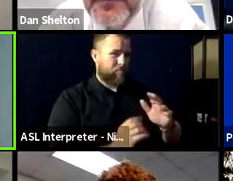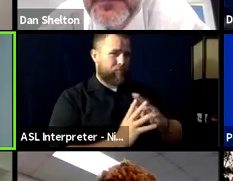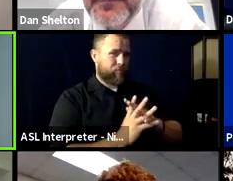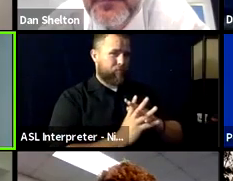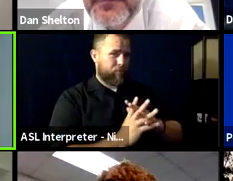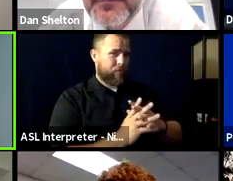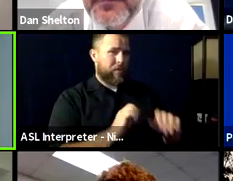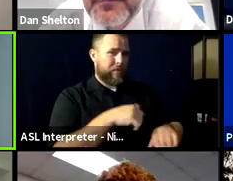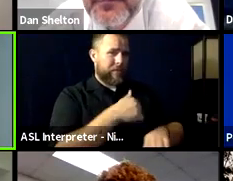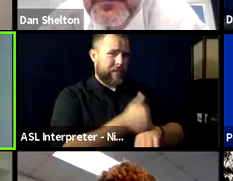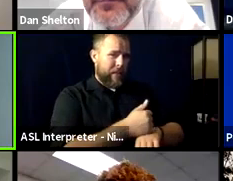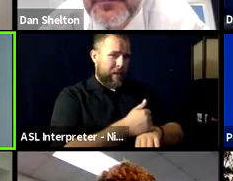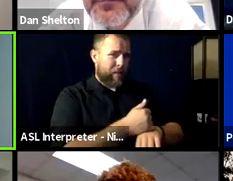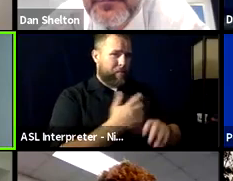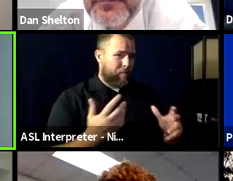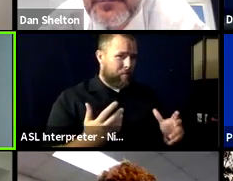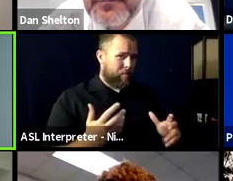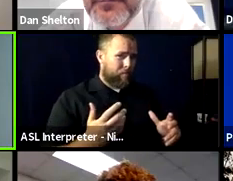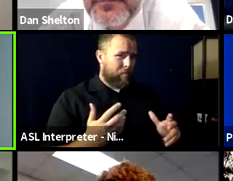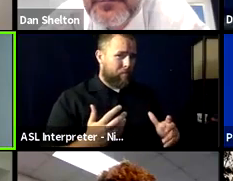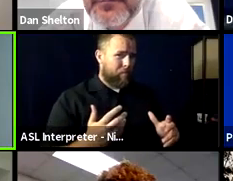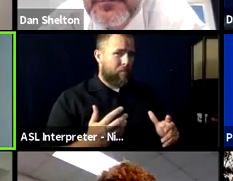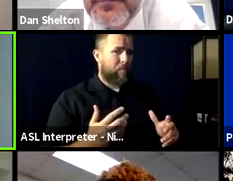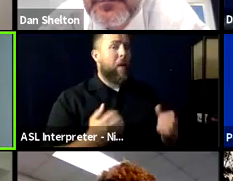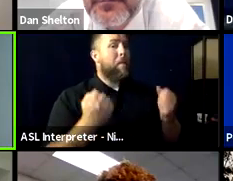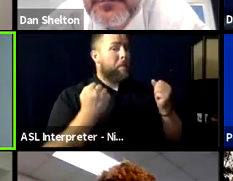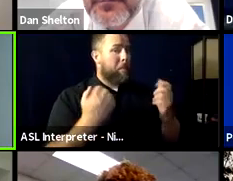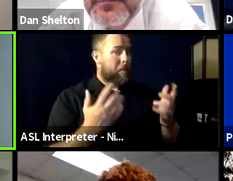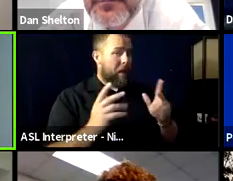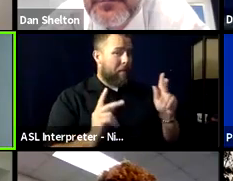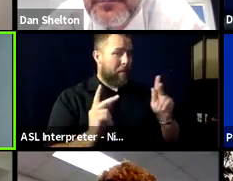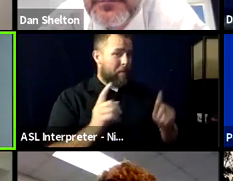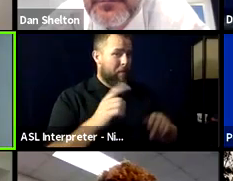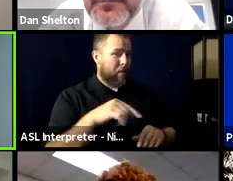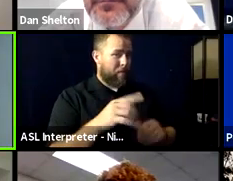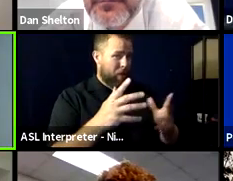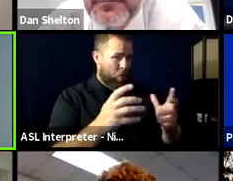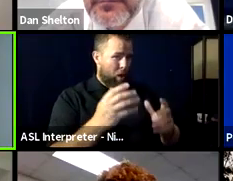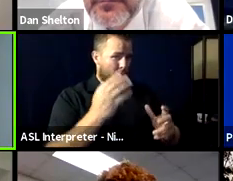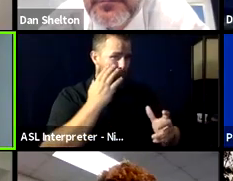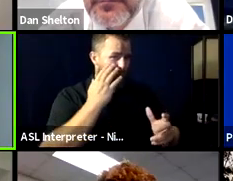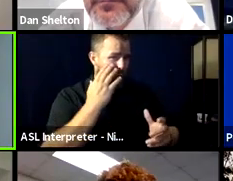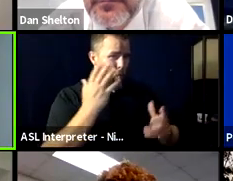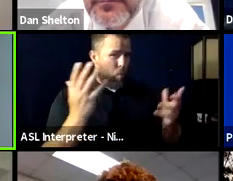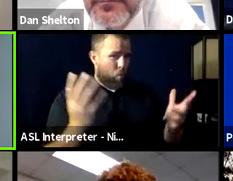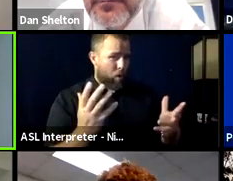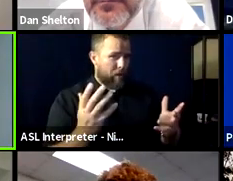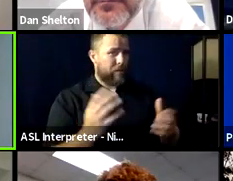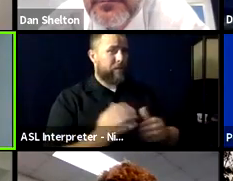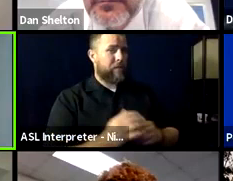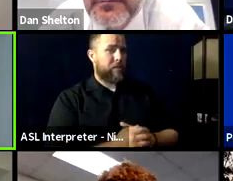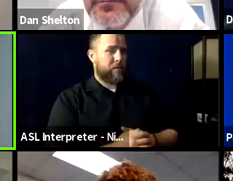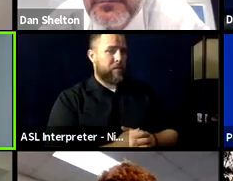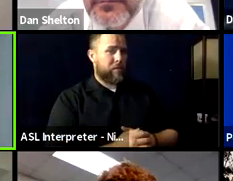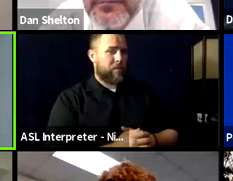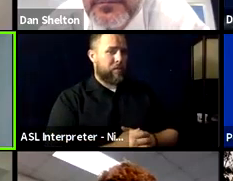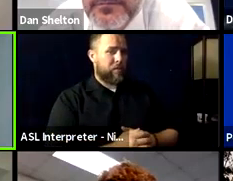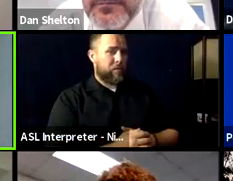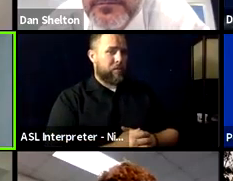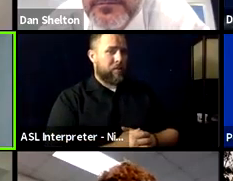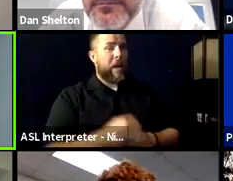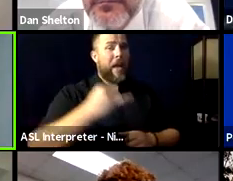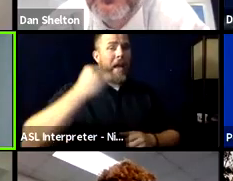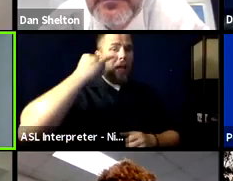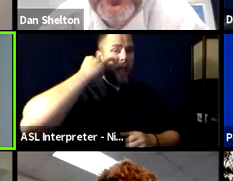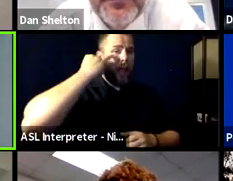that, as a lot of people I'm sure want to know, if in fact a person comes down with COVID, what's